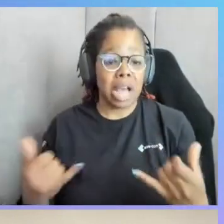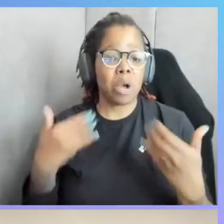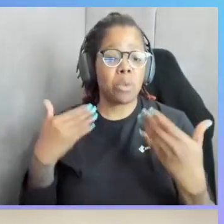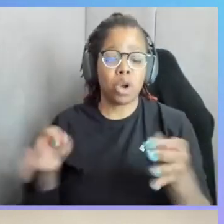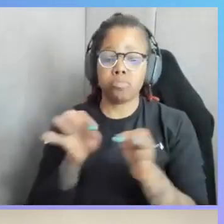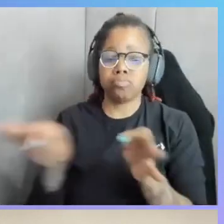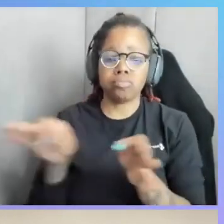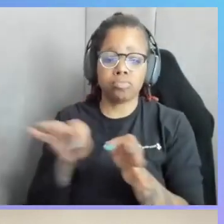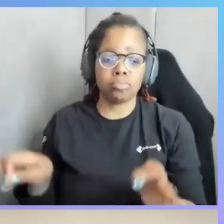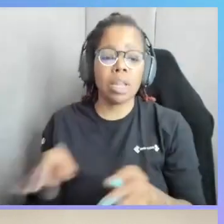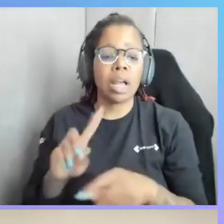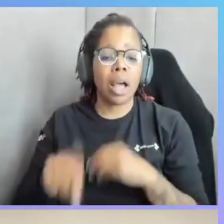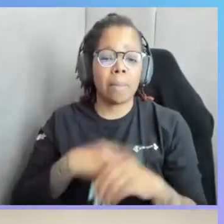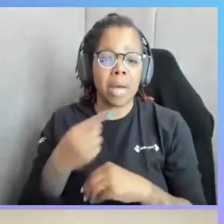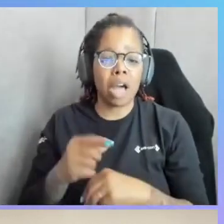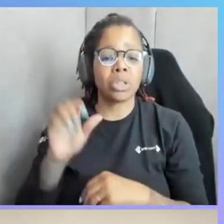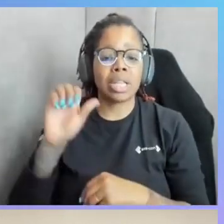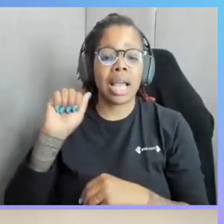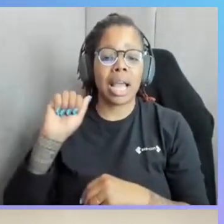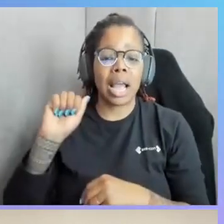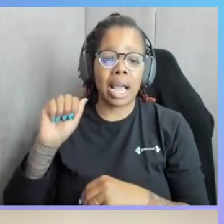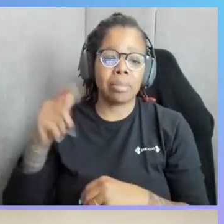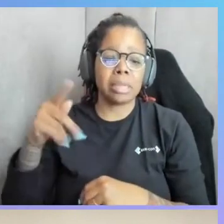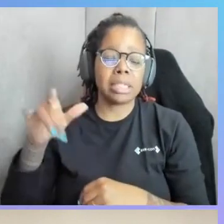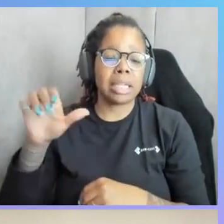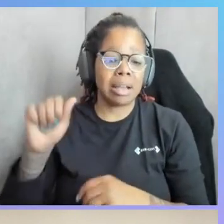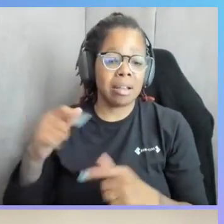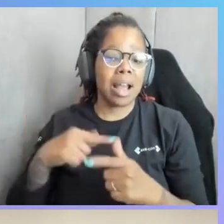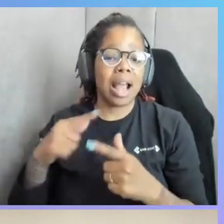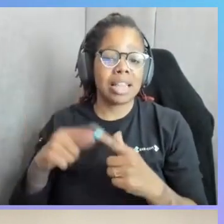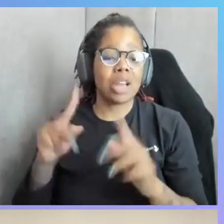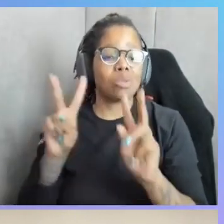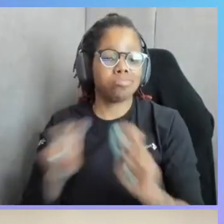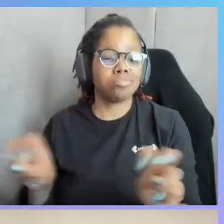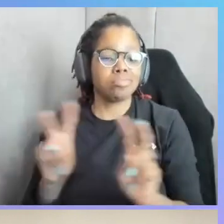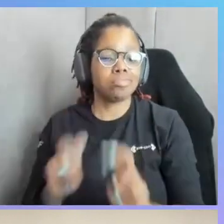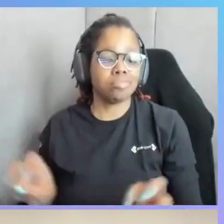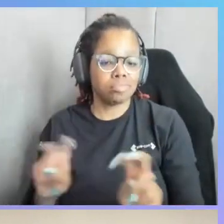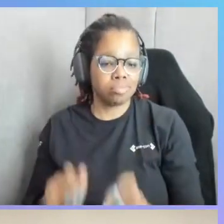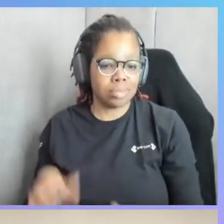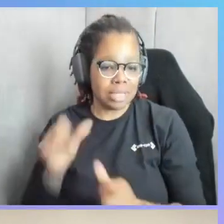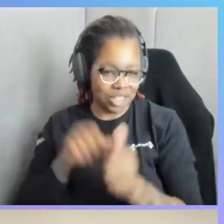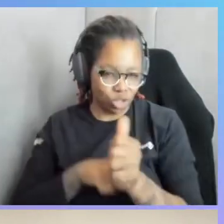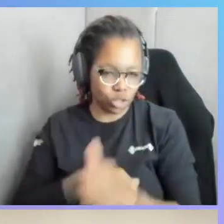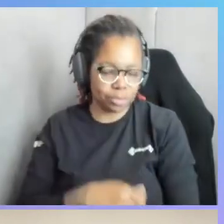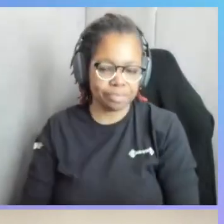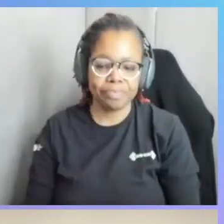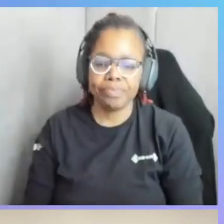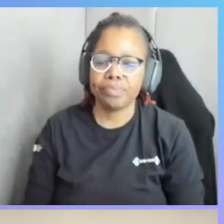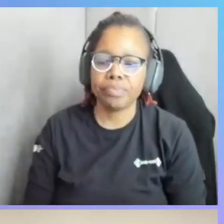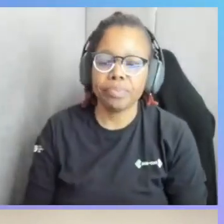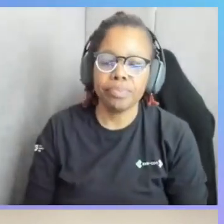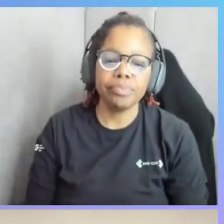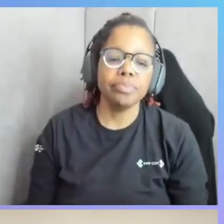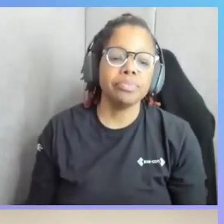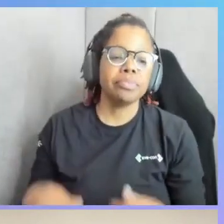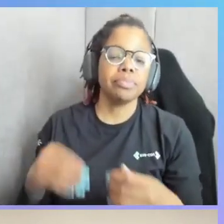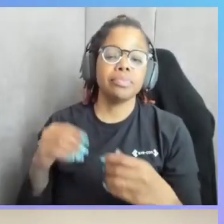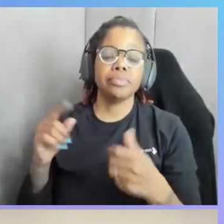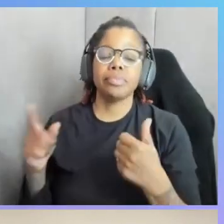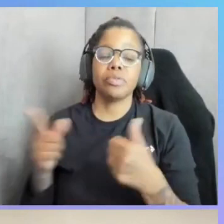the APCA, and then we're going to dissect each part of those statements. So, number 1,